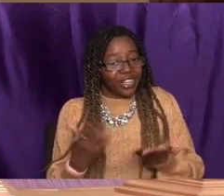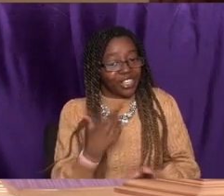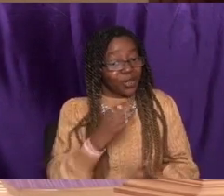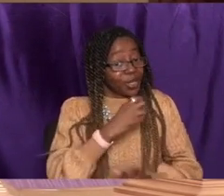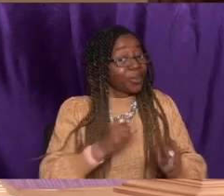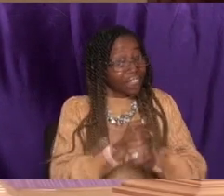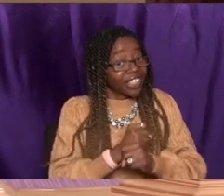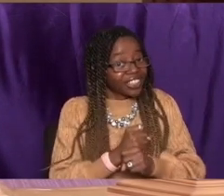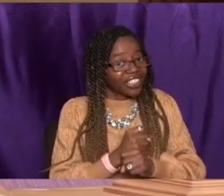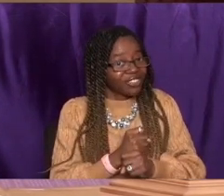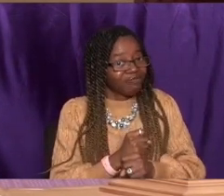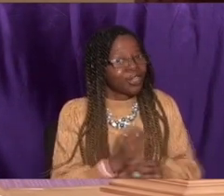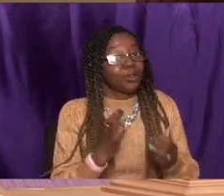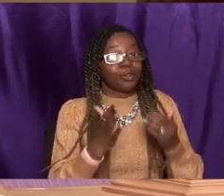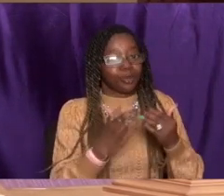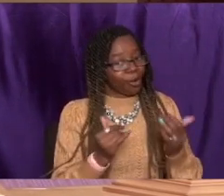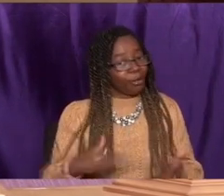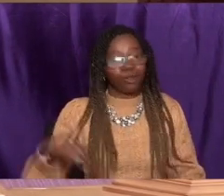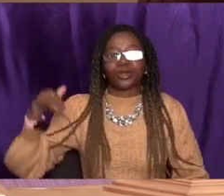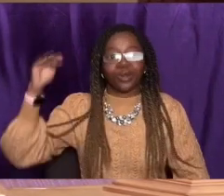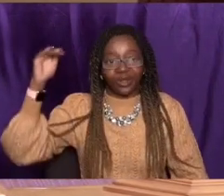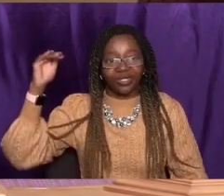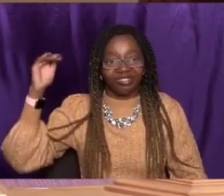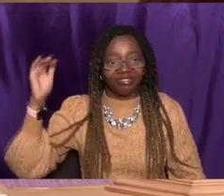years. You almost grown.